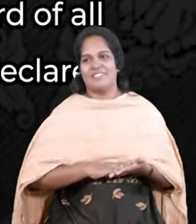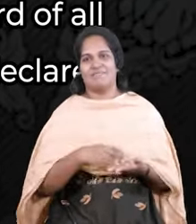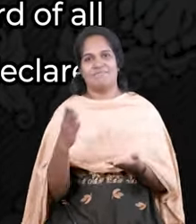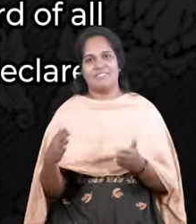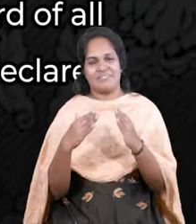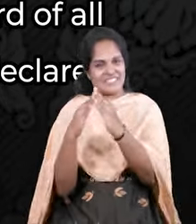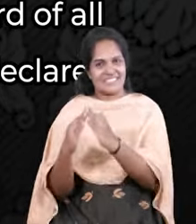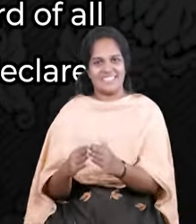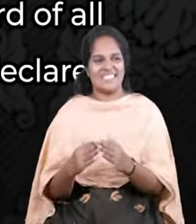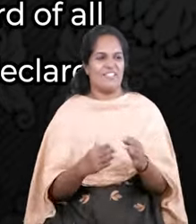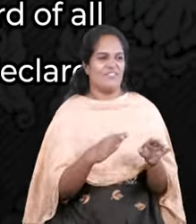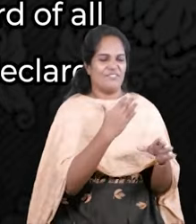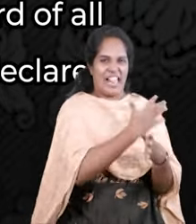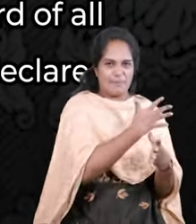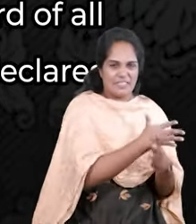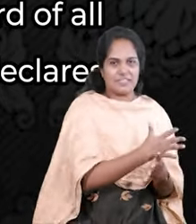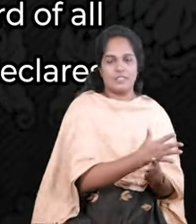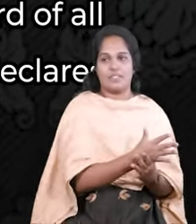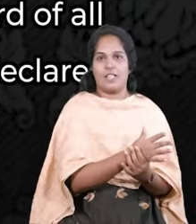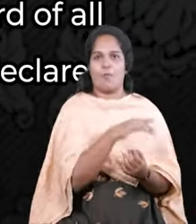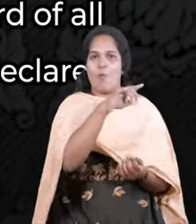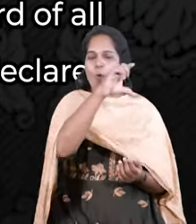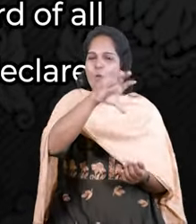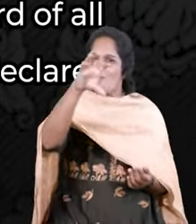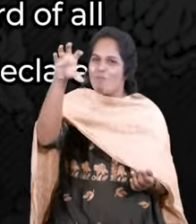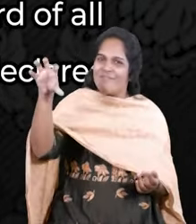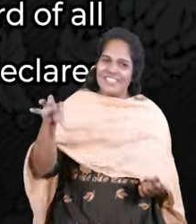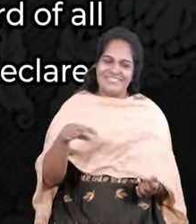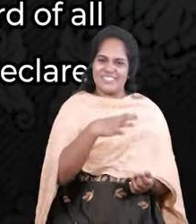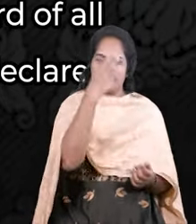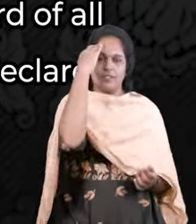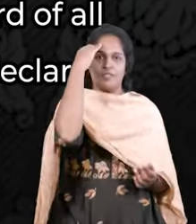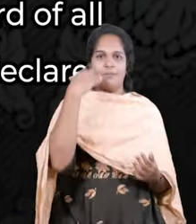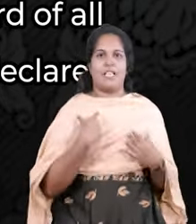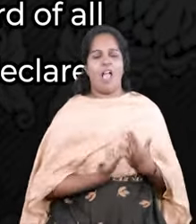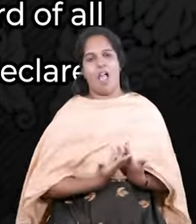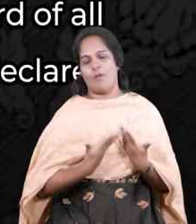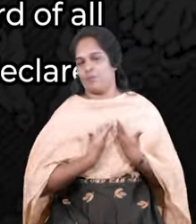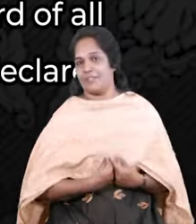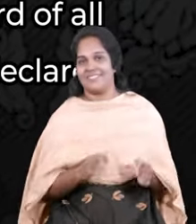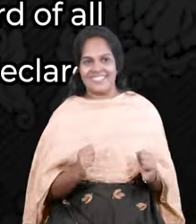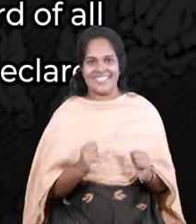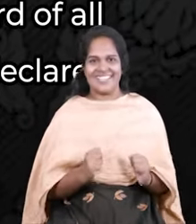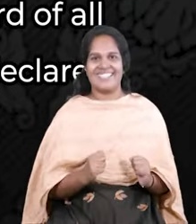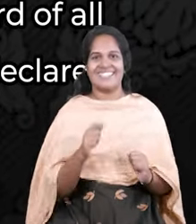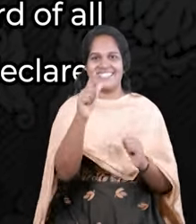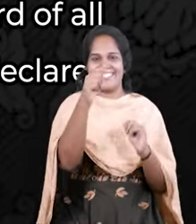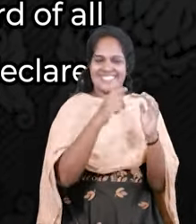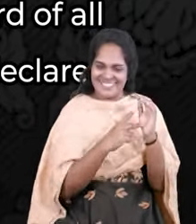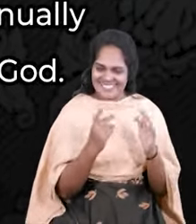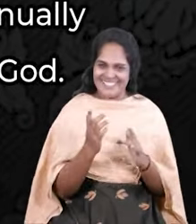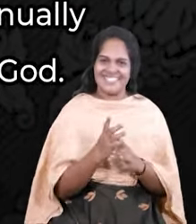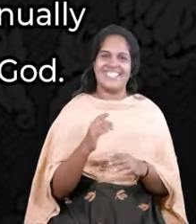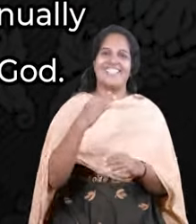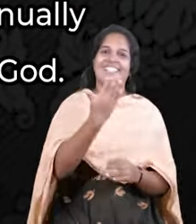face such challenges in their in-laws' families, but we need not despair, for the Lord of all comfort